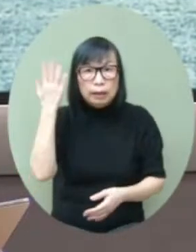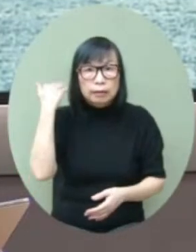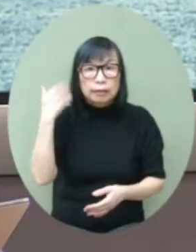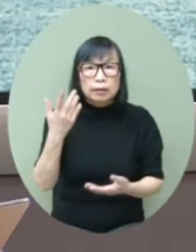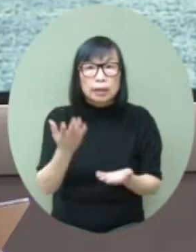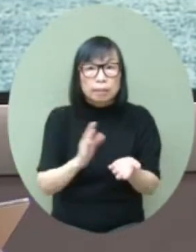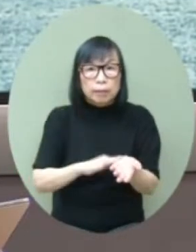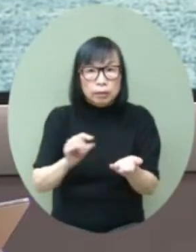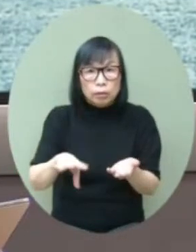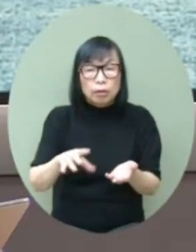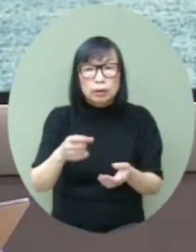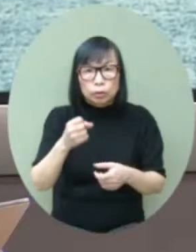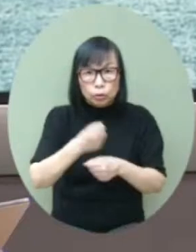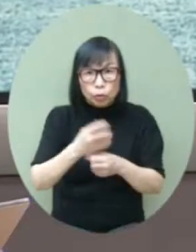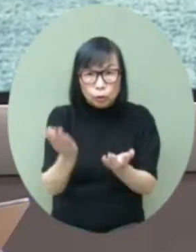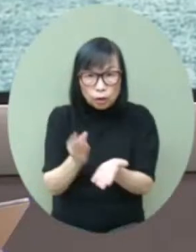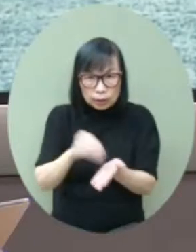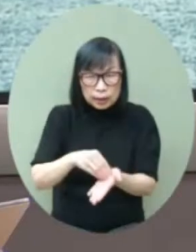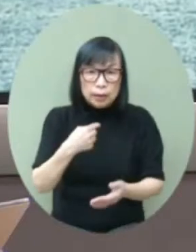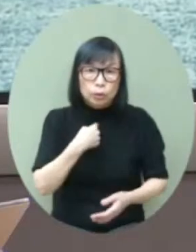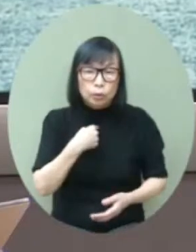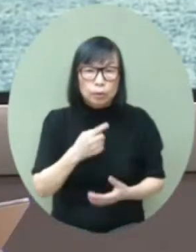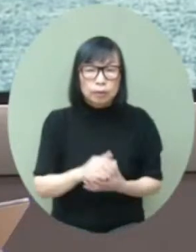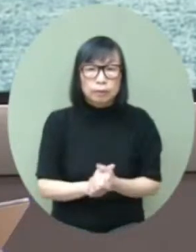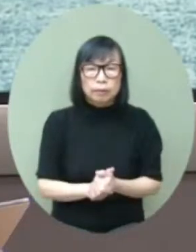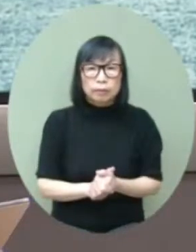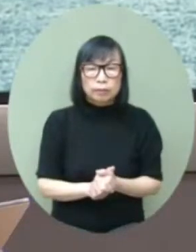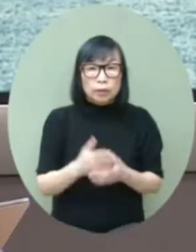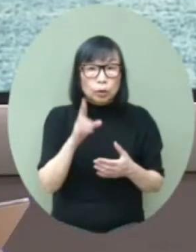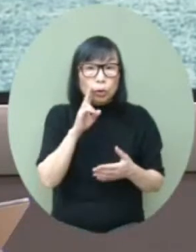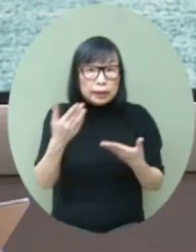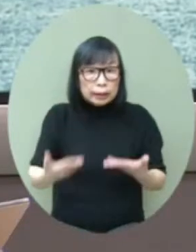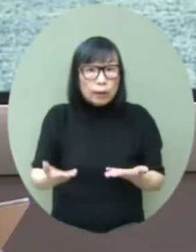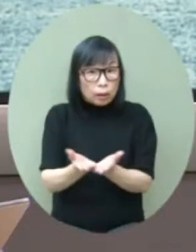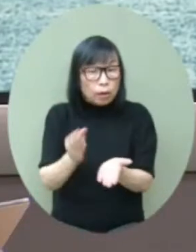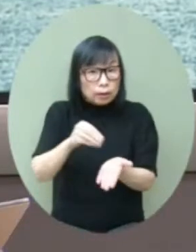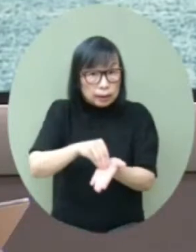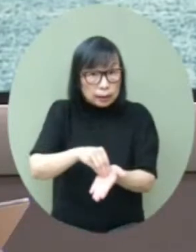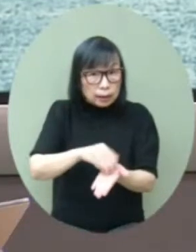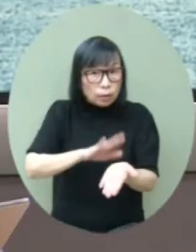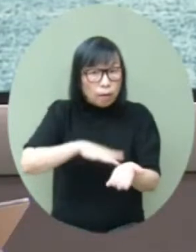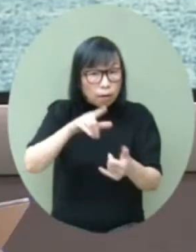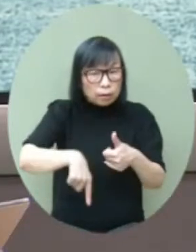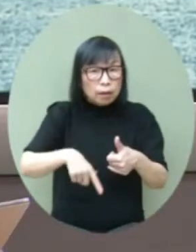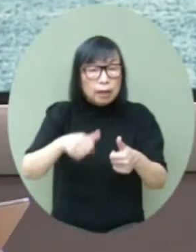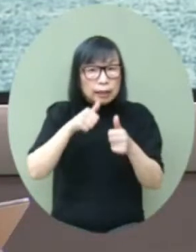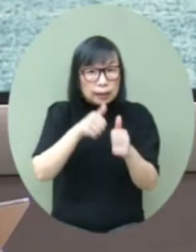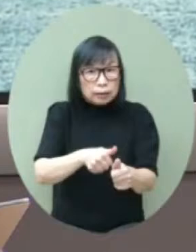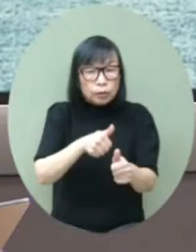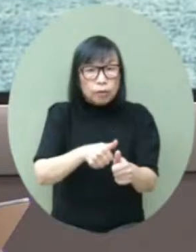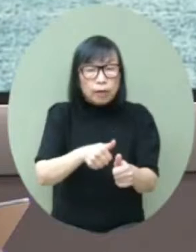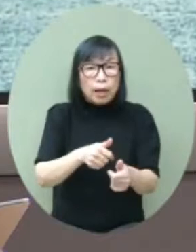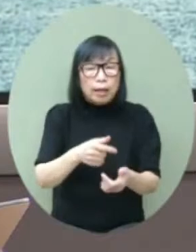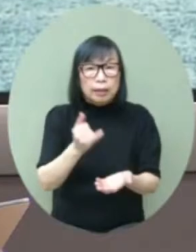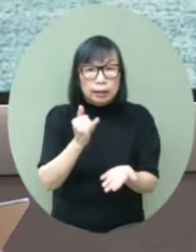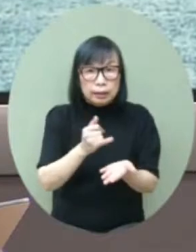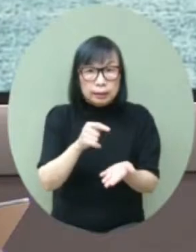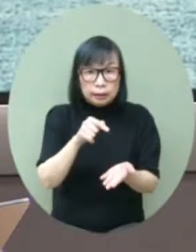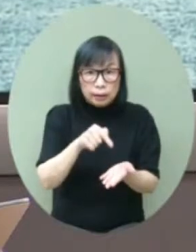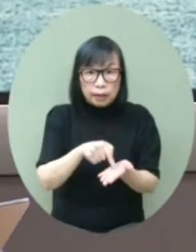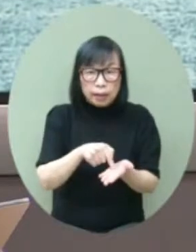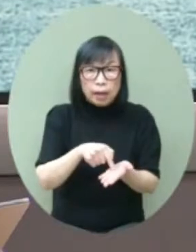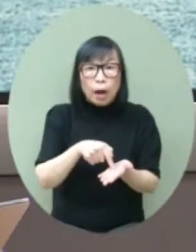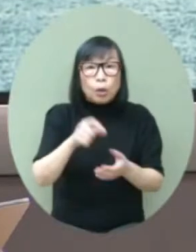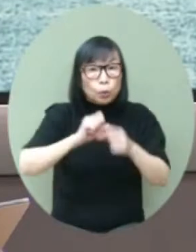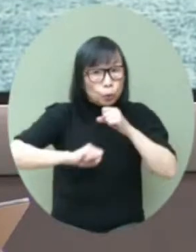whether in the end it's a confirmed case, because we need to confirm that if the CT value is high. If this is a confirmed case, and